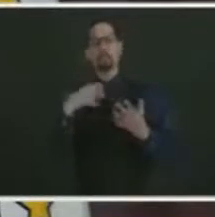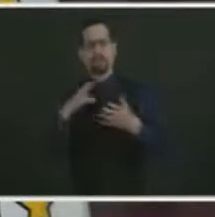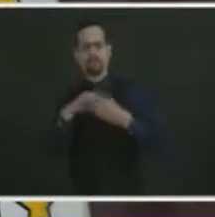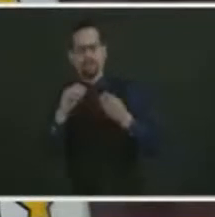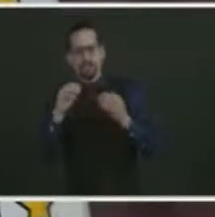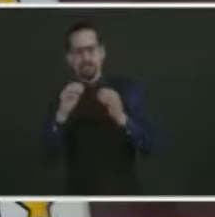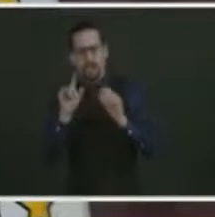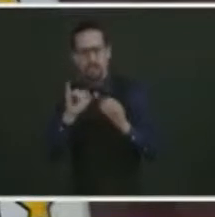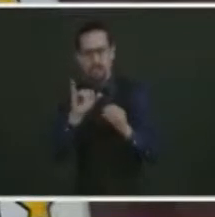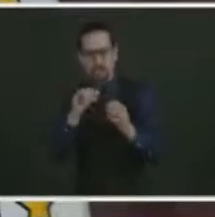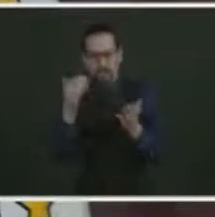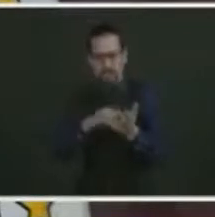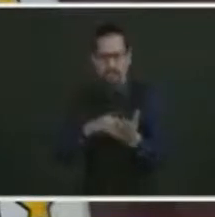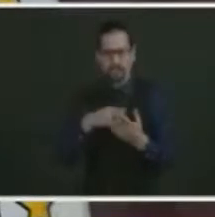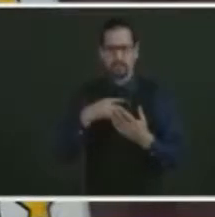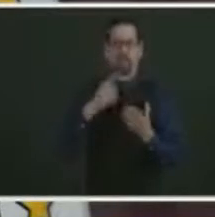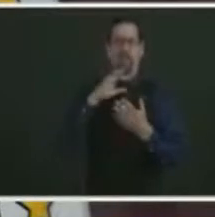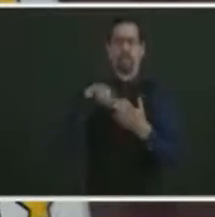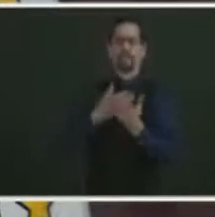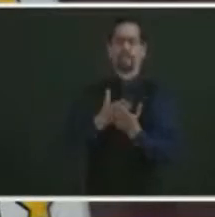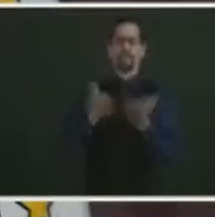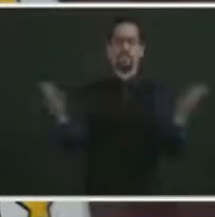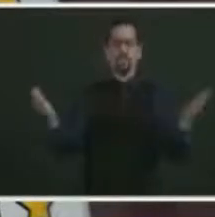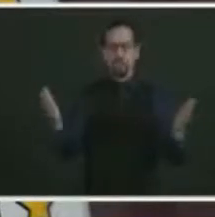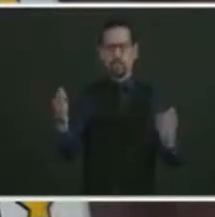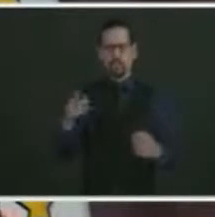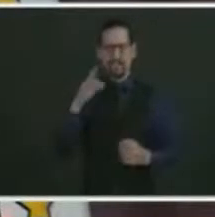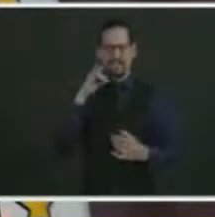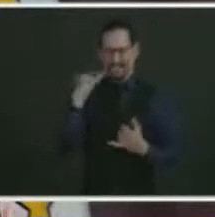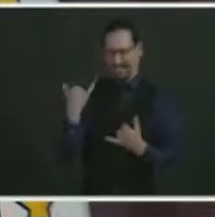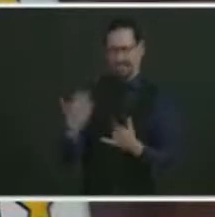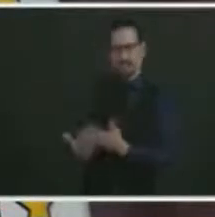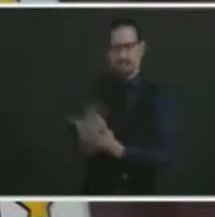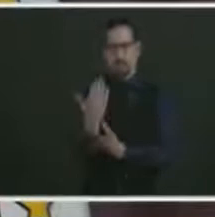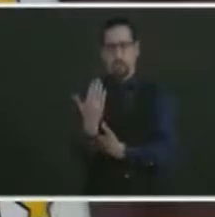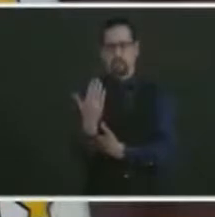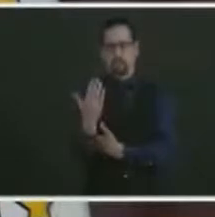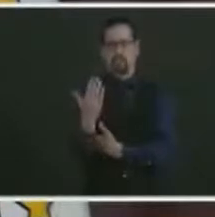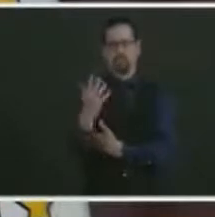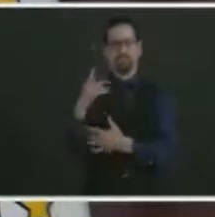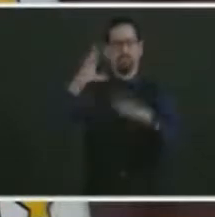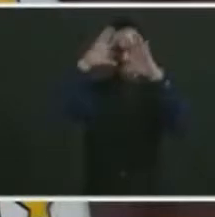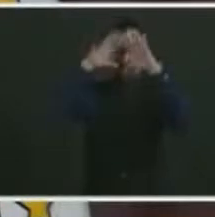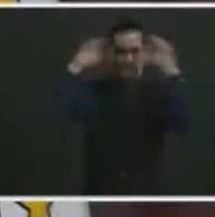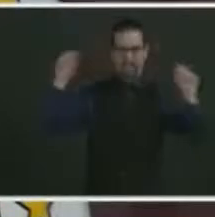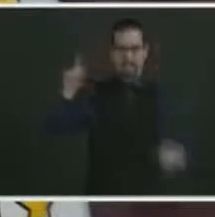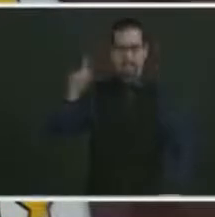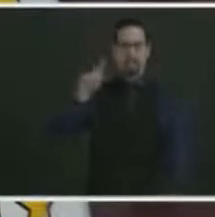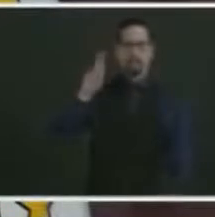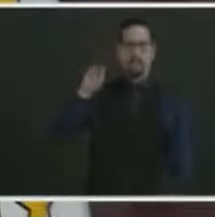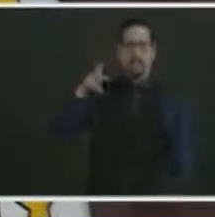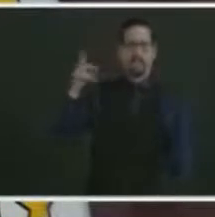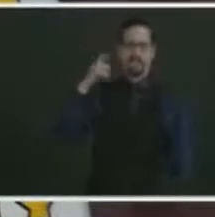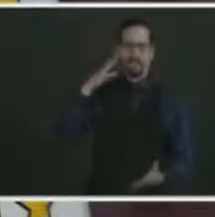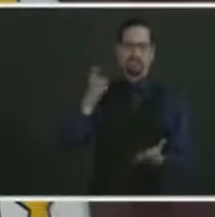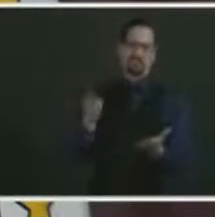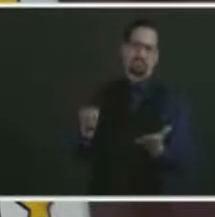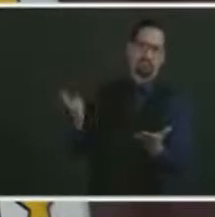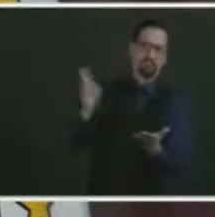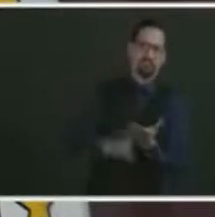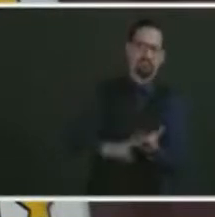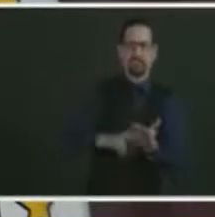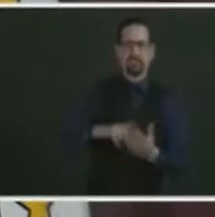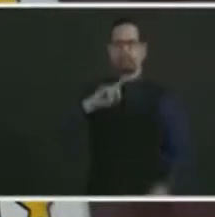want to let everyone know that earlier today, the president signed a provision which will extend